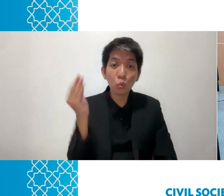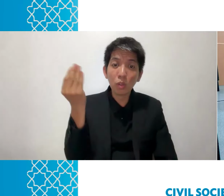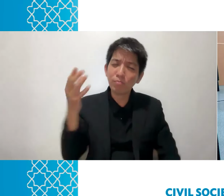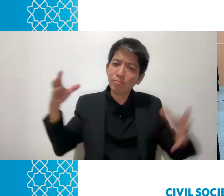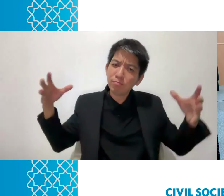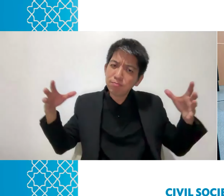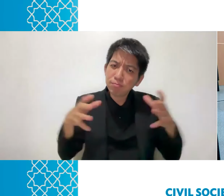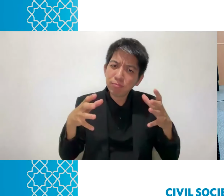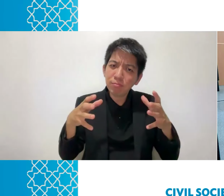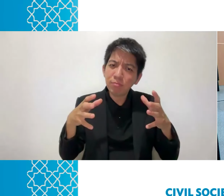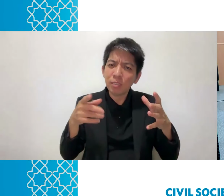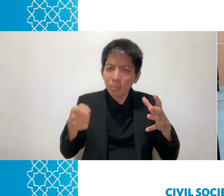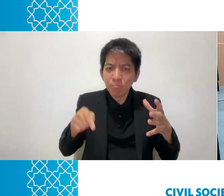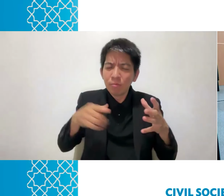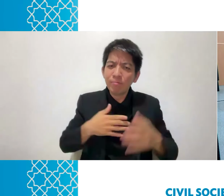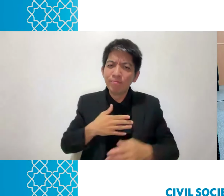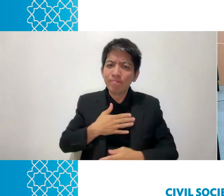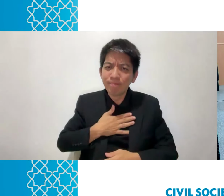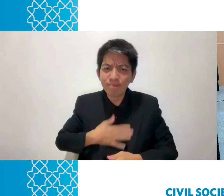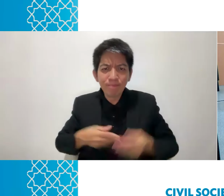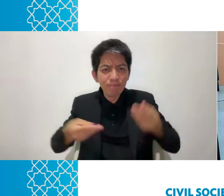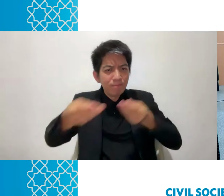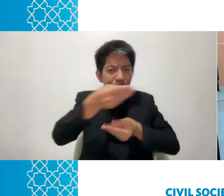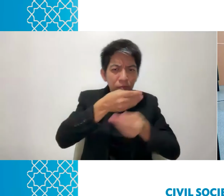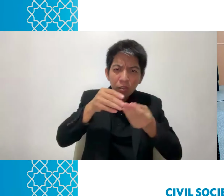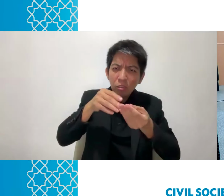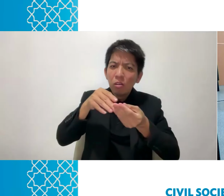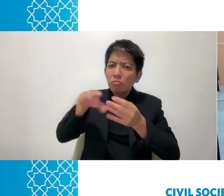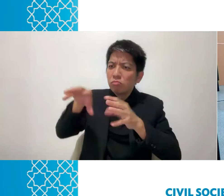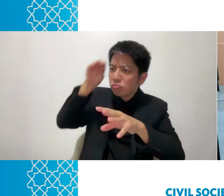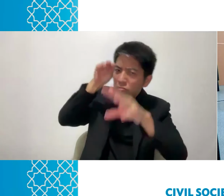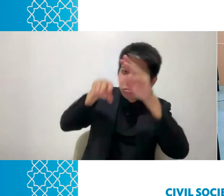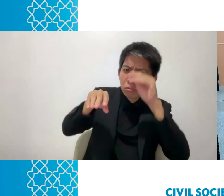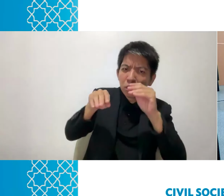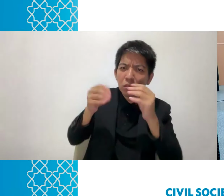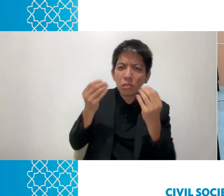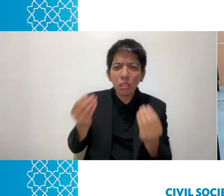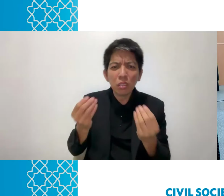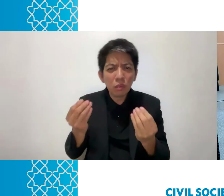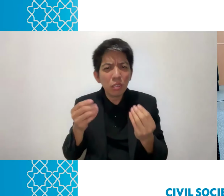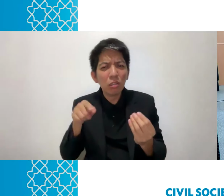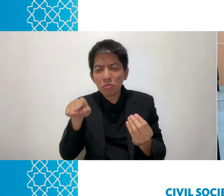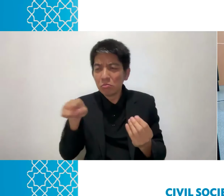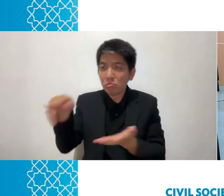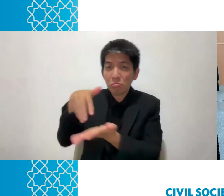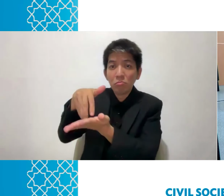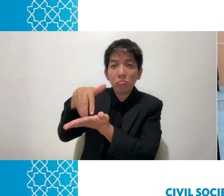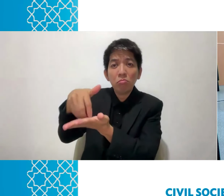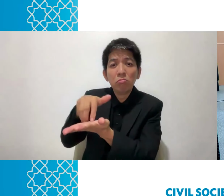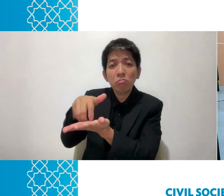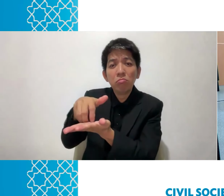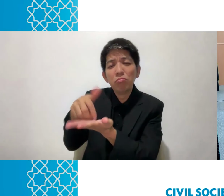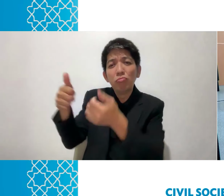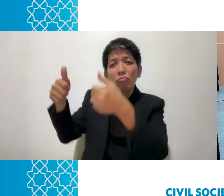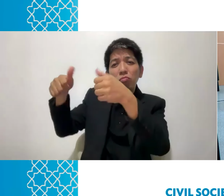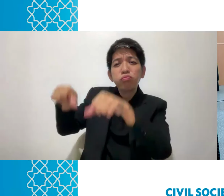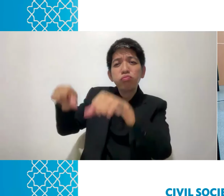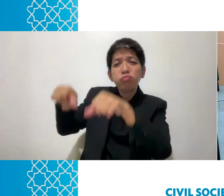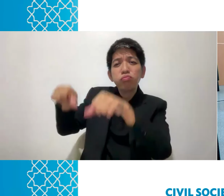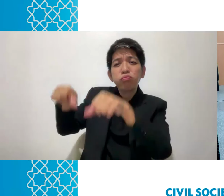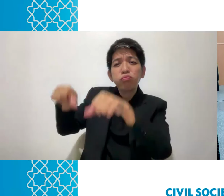how we can make sure that vulnerable voices are included in all of the work that we do. And we, especially as part of the